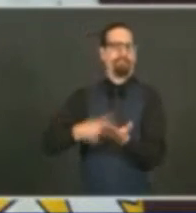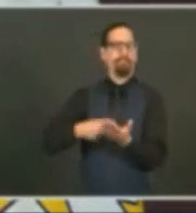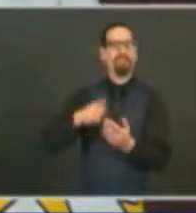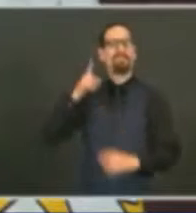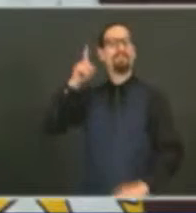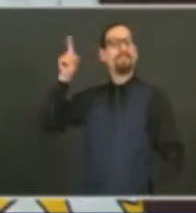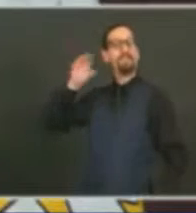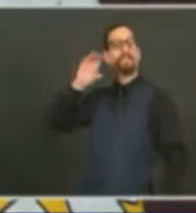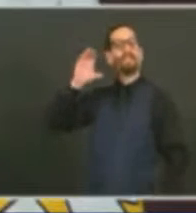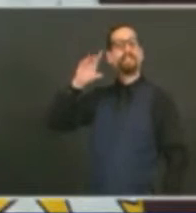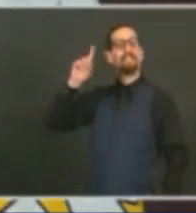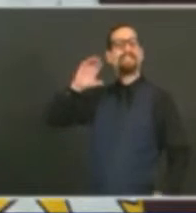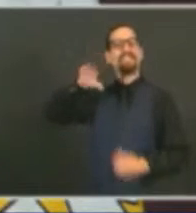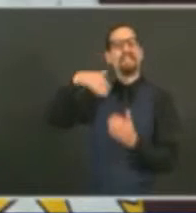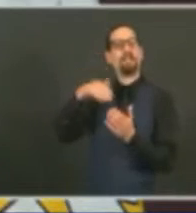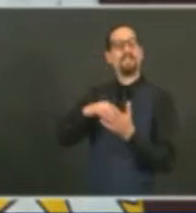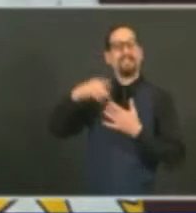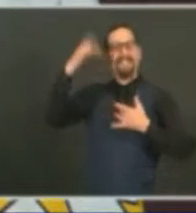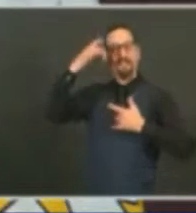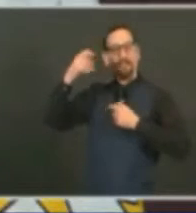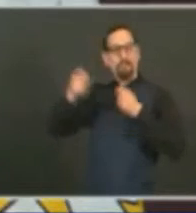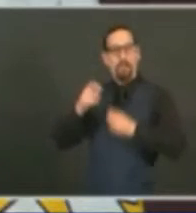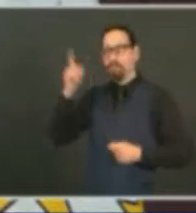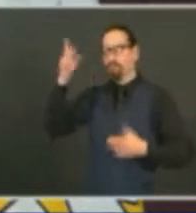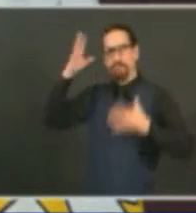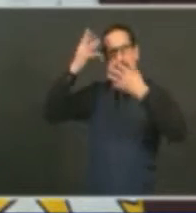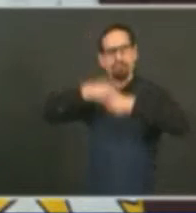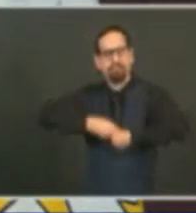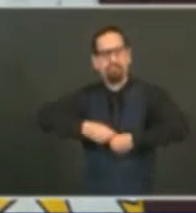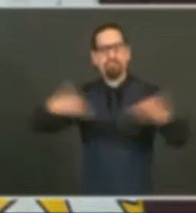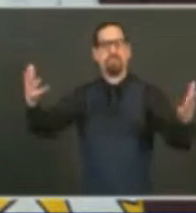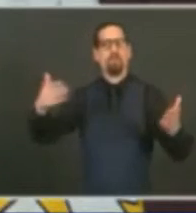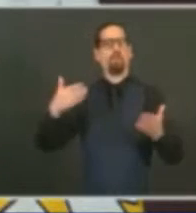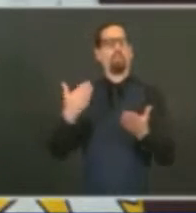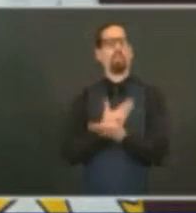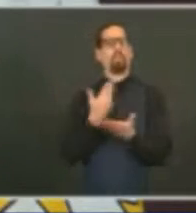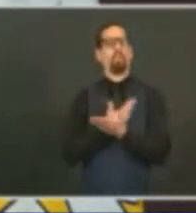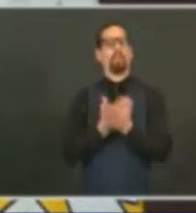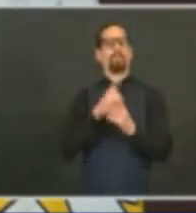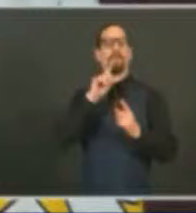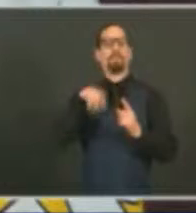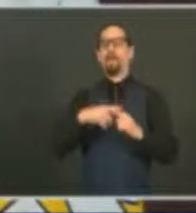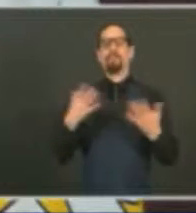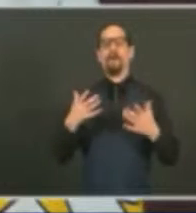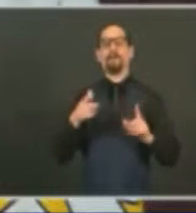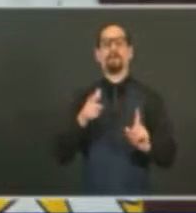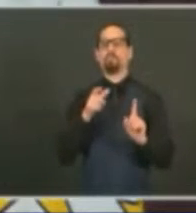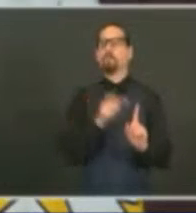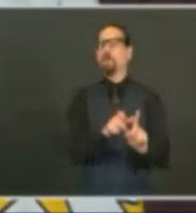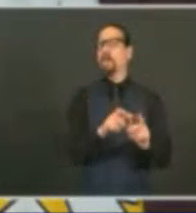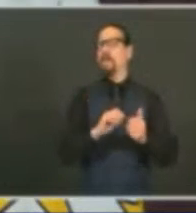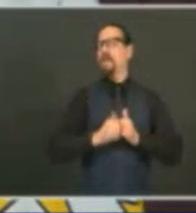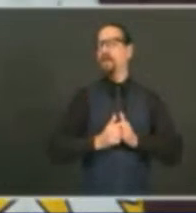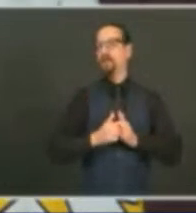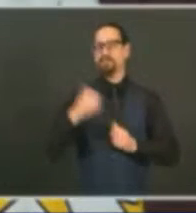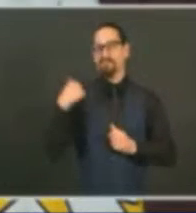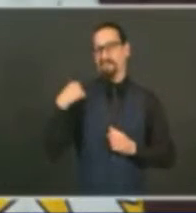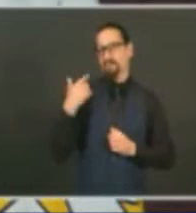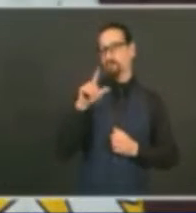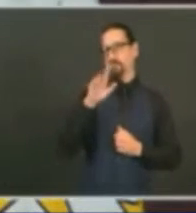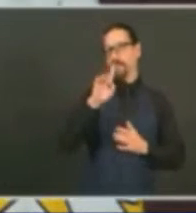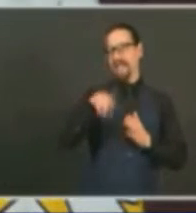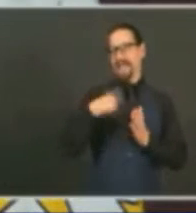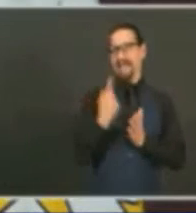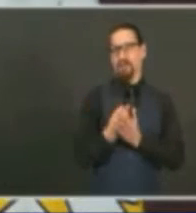made public now new information on quarantining within the last 24 hours. In that new